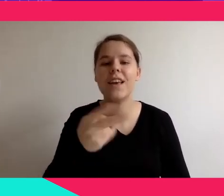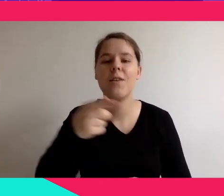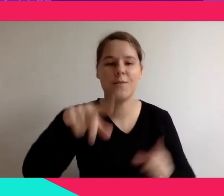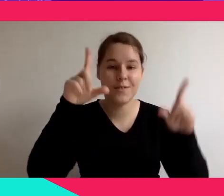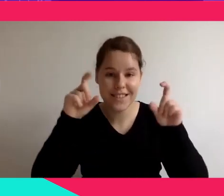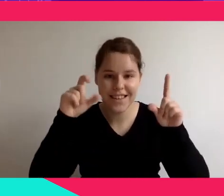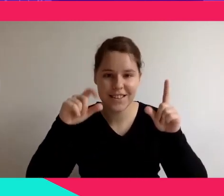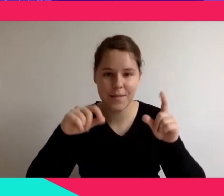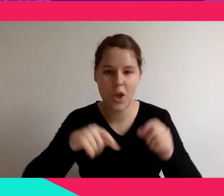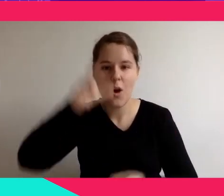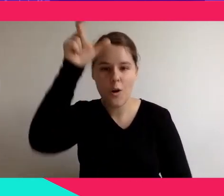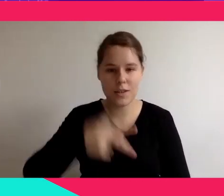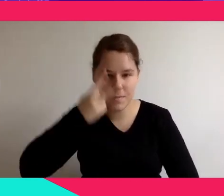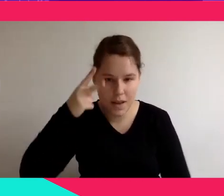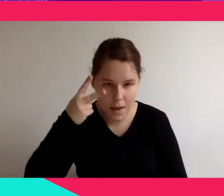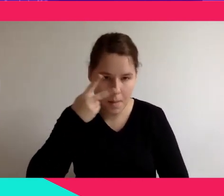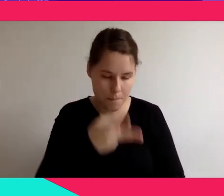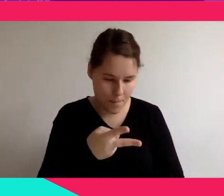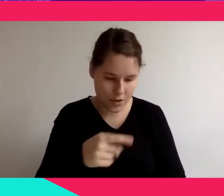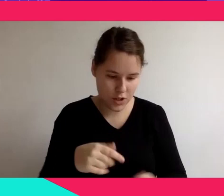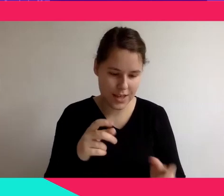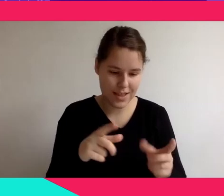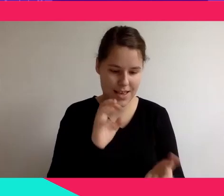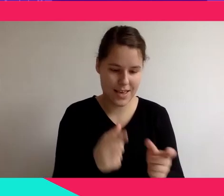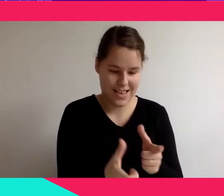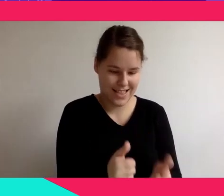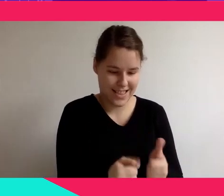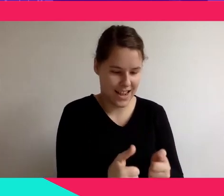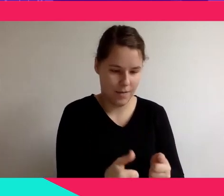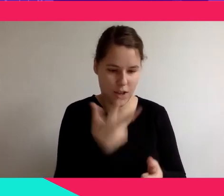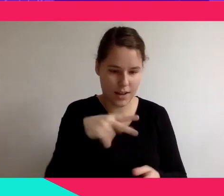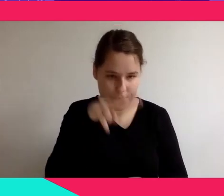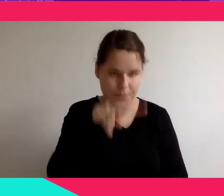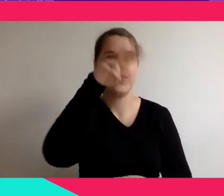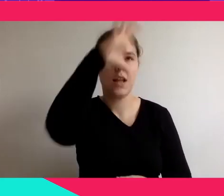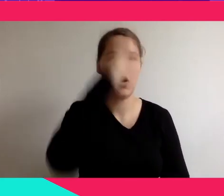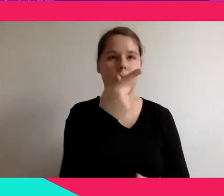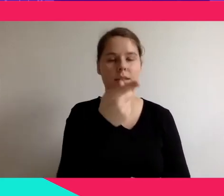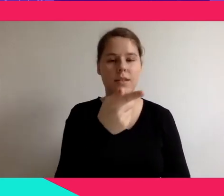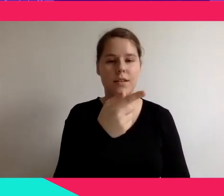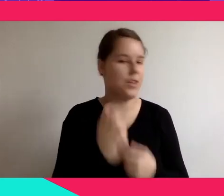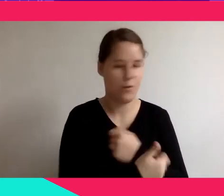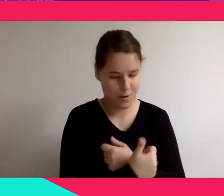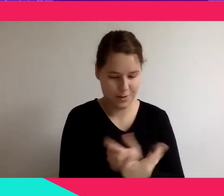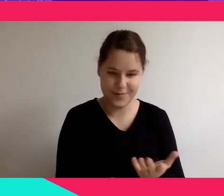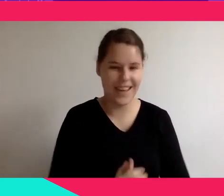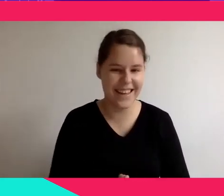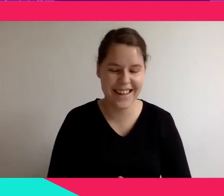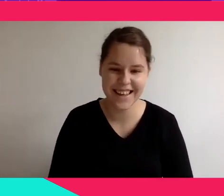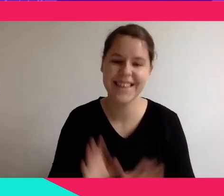wanted to see. So this is how we learn,